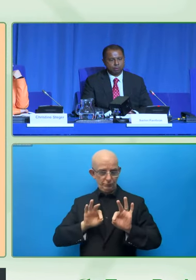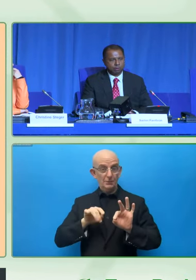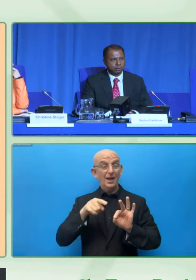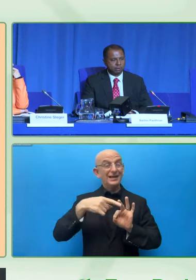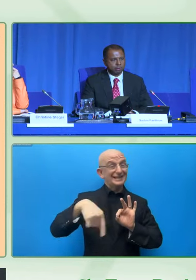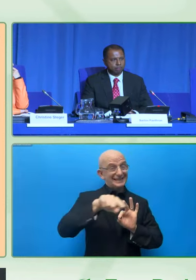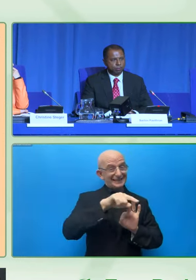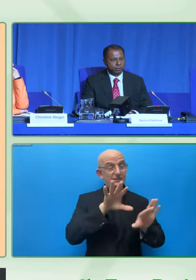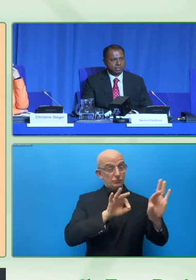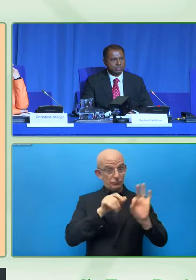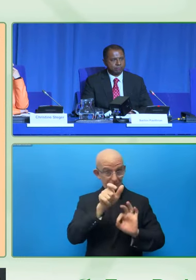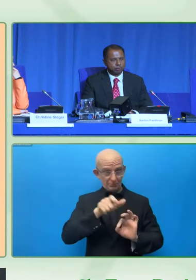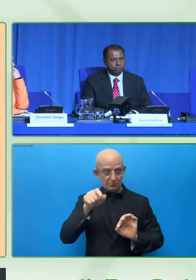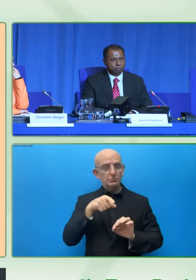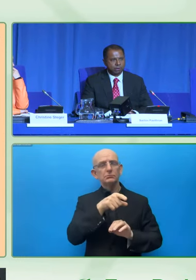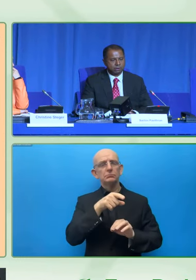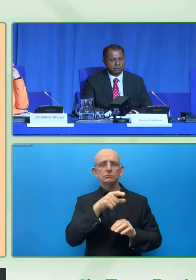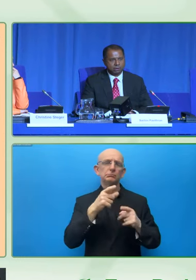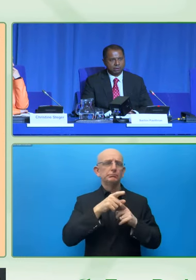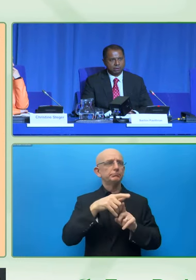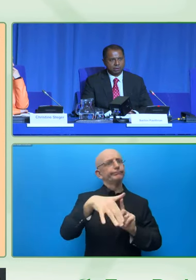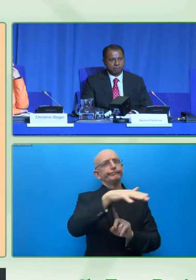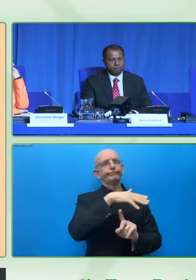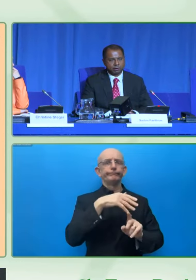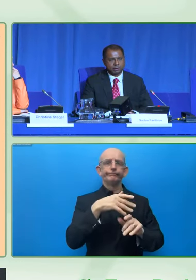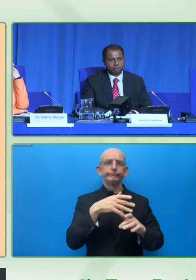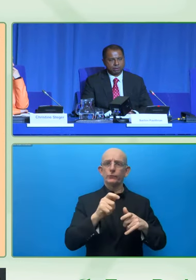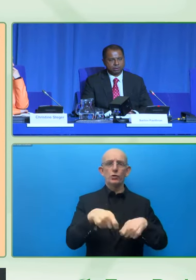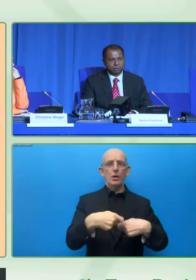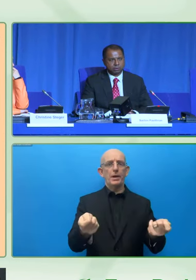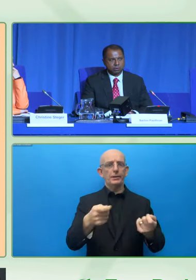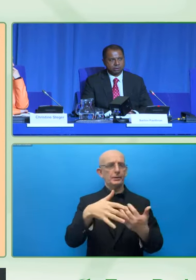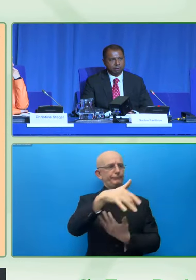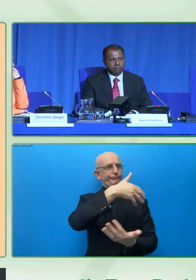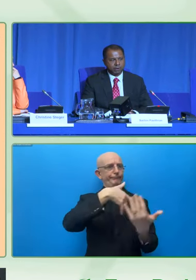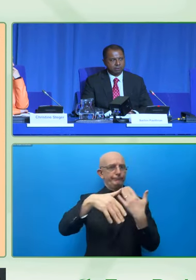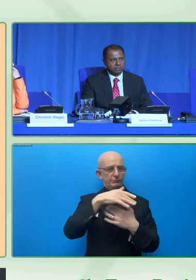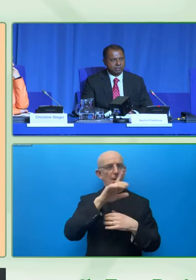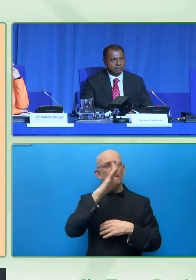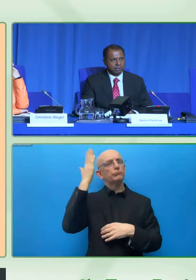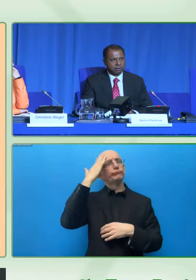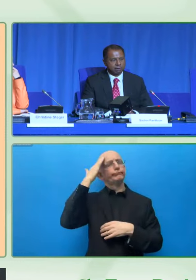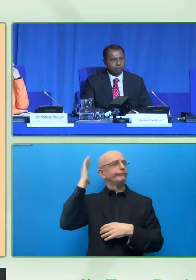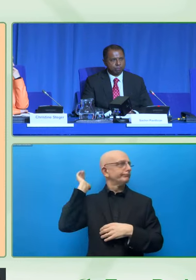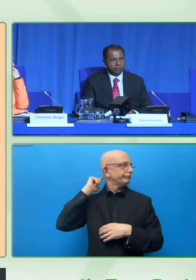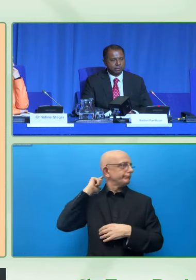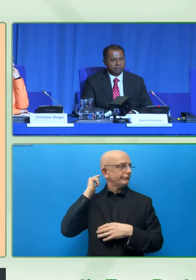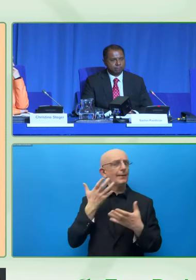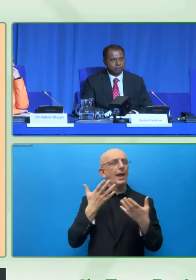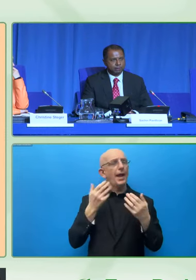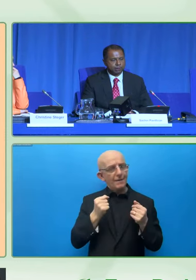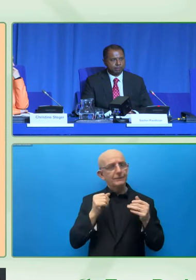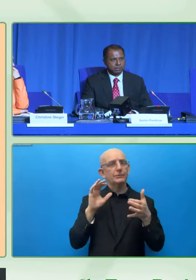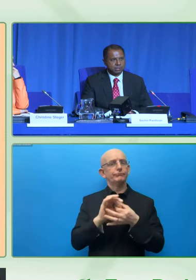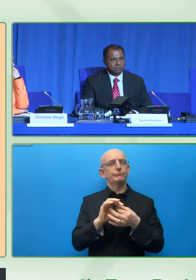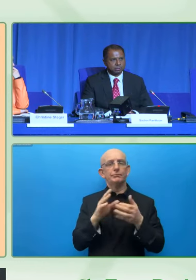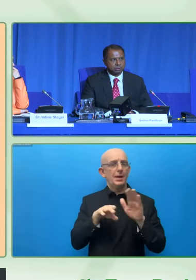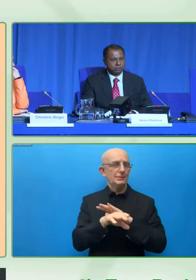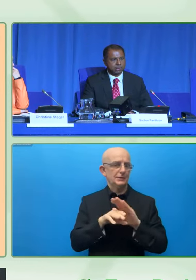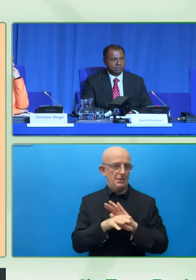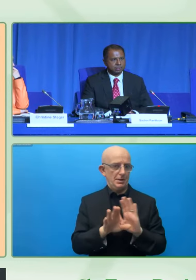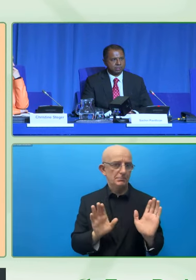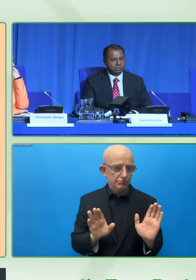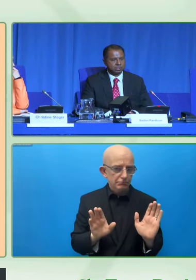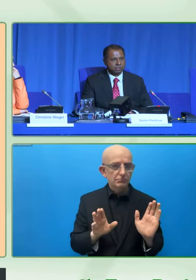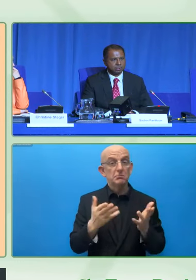level political appointees from 12 federal departments. So we have a senior level appointee from the Department of Justice,